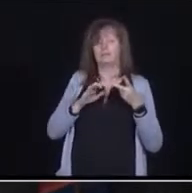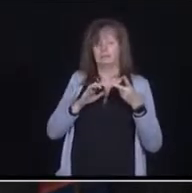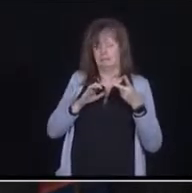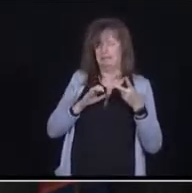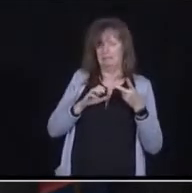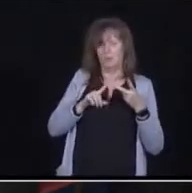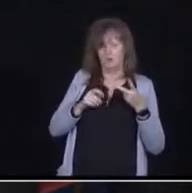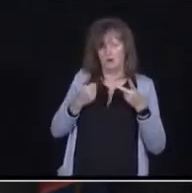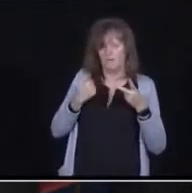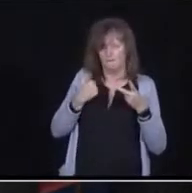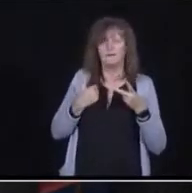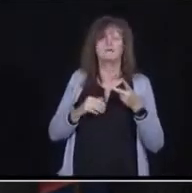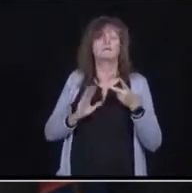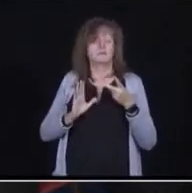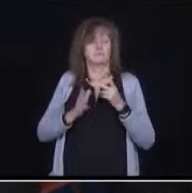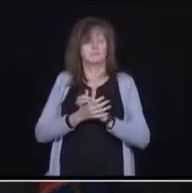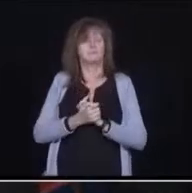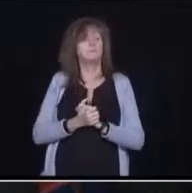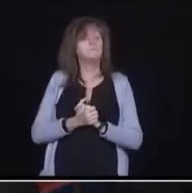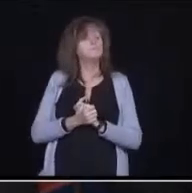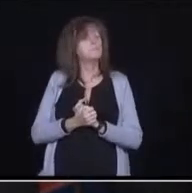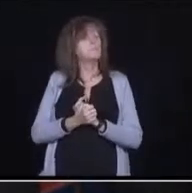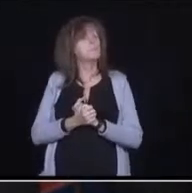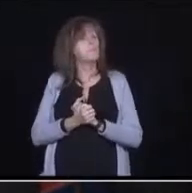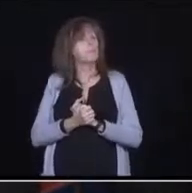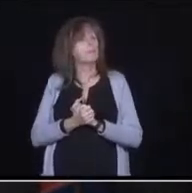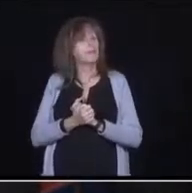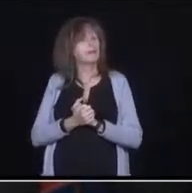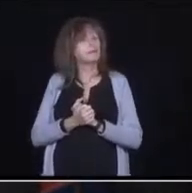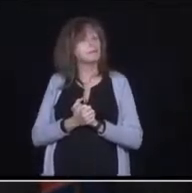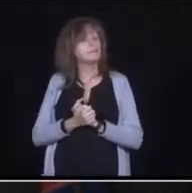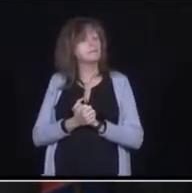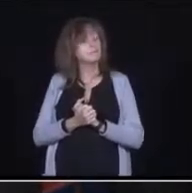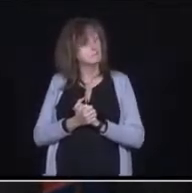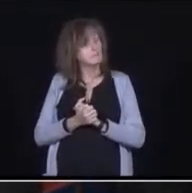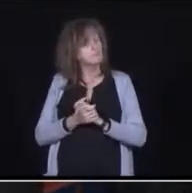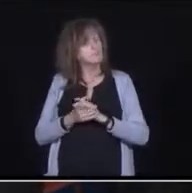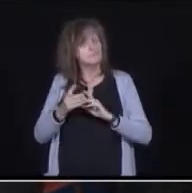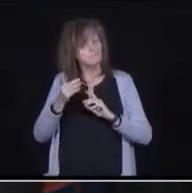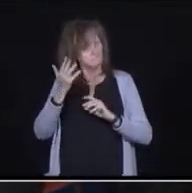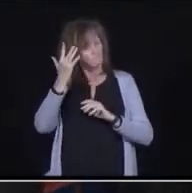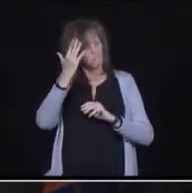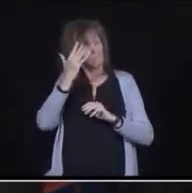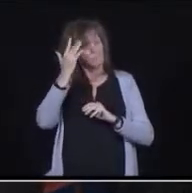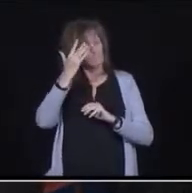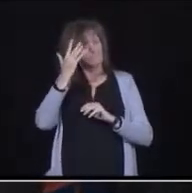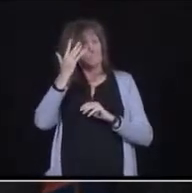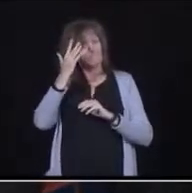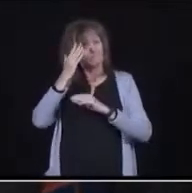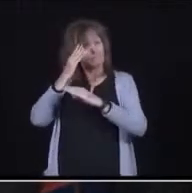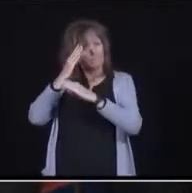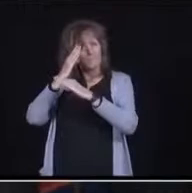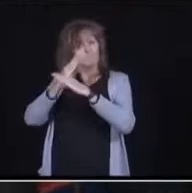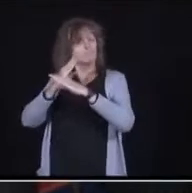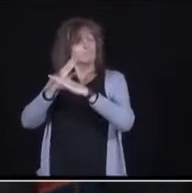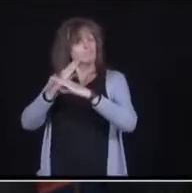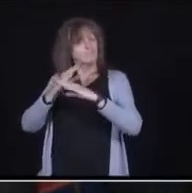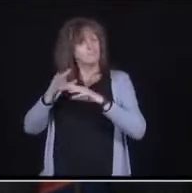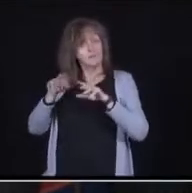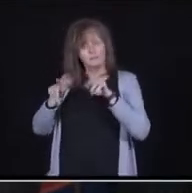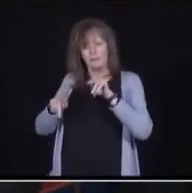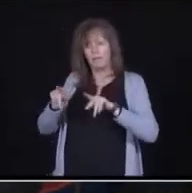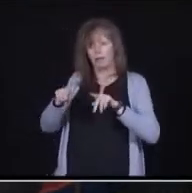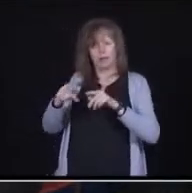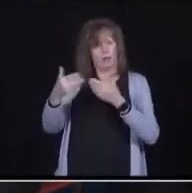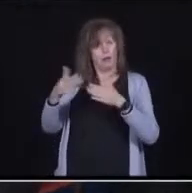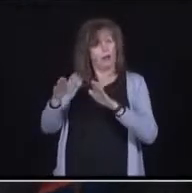temporarily restricting testing access to immediately relieve lineups so those who need to be tested get priority over those who